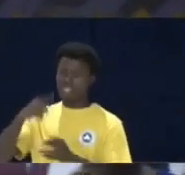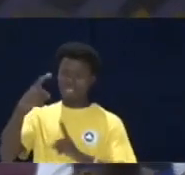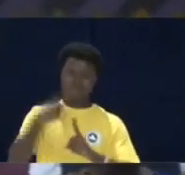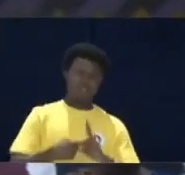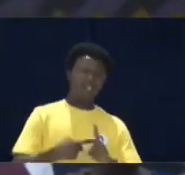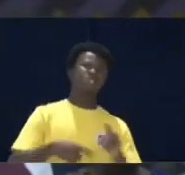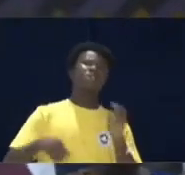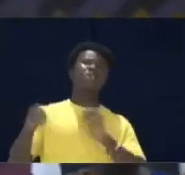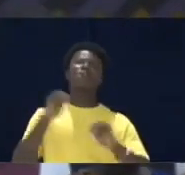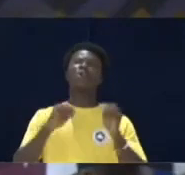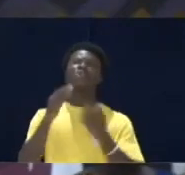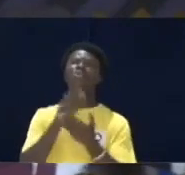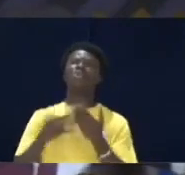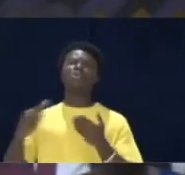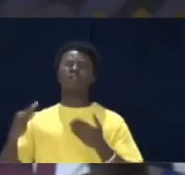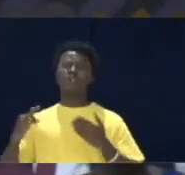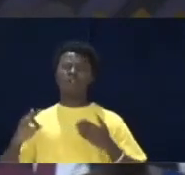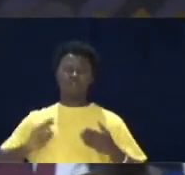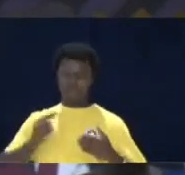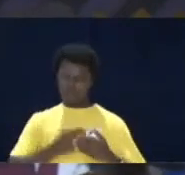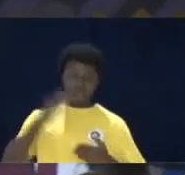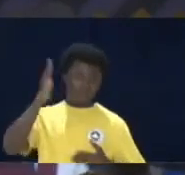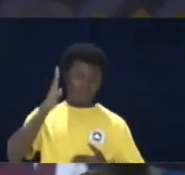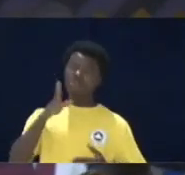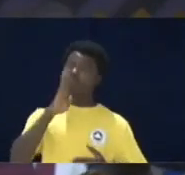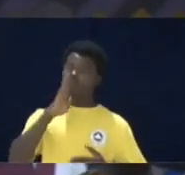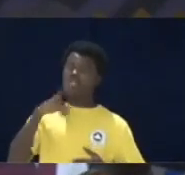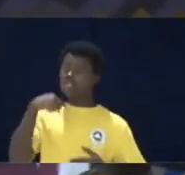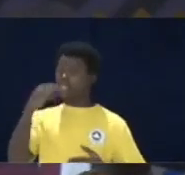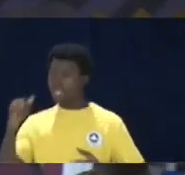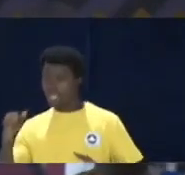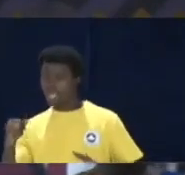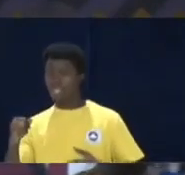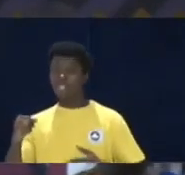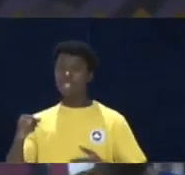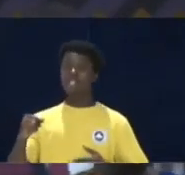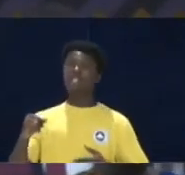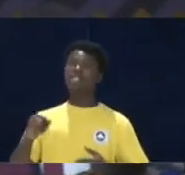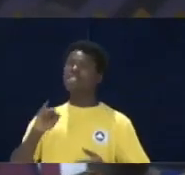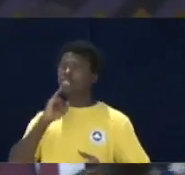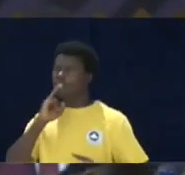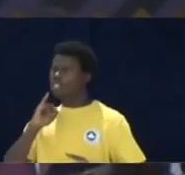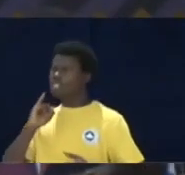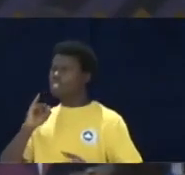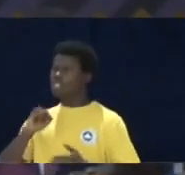month, oh, some of us will already be saying, oh, is it true?